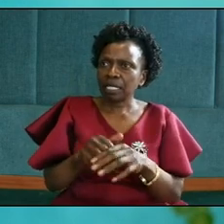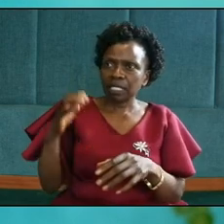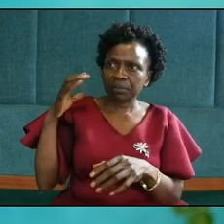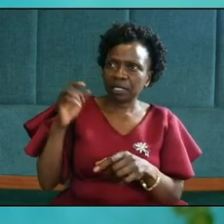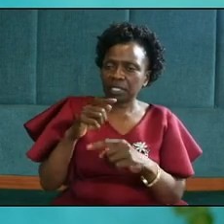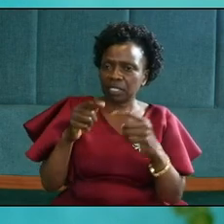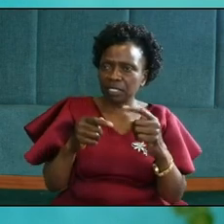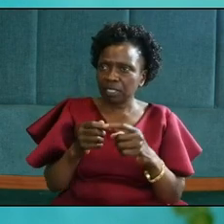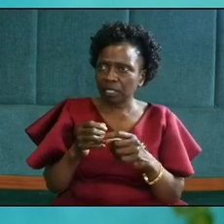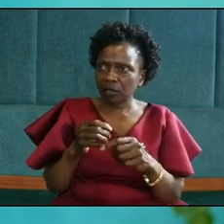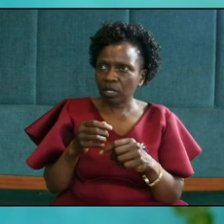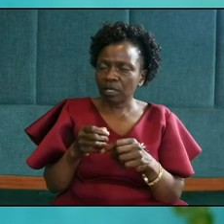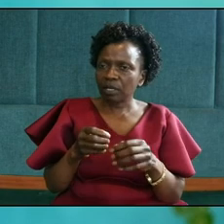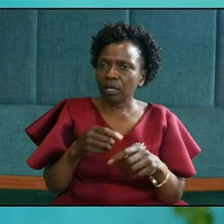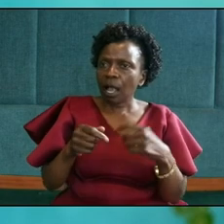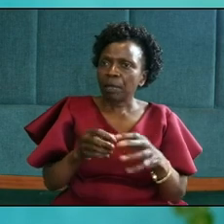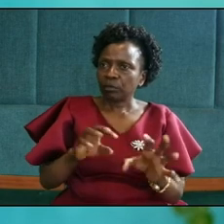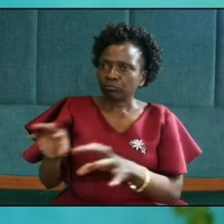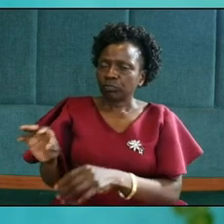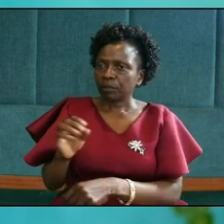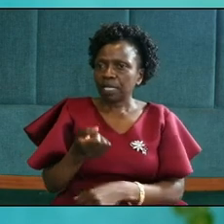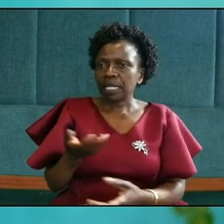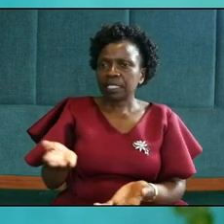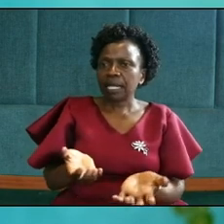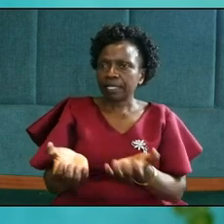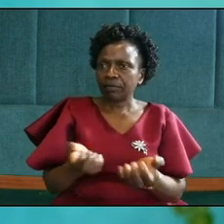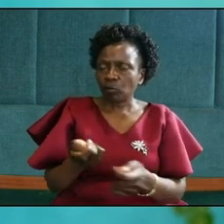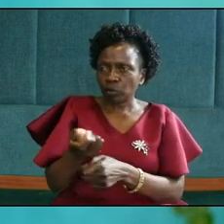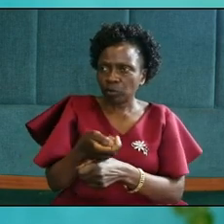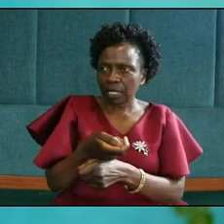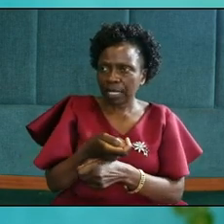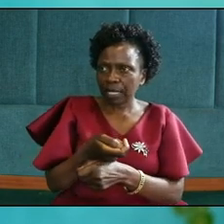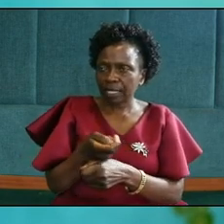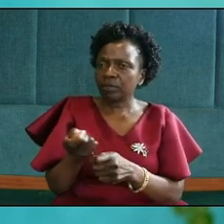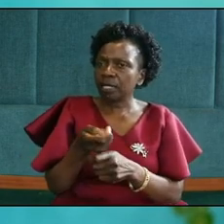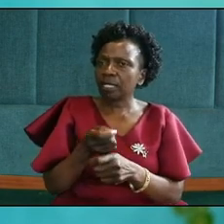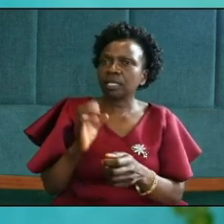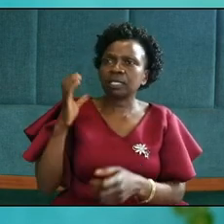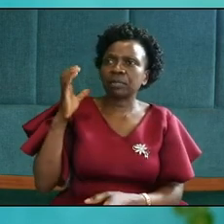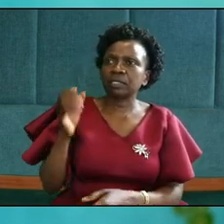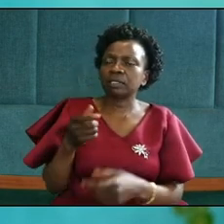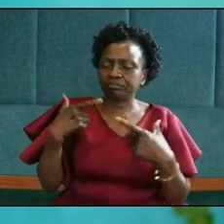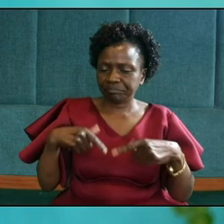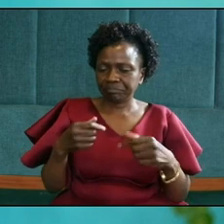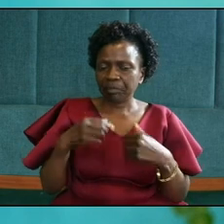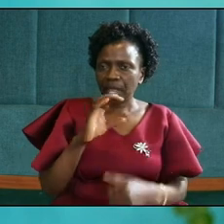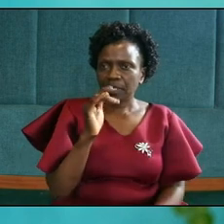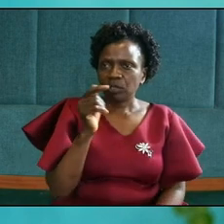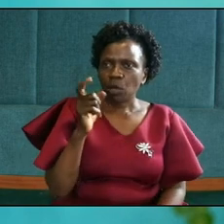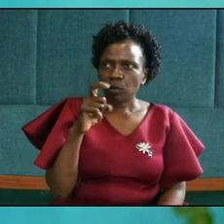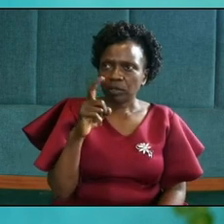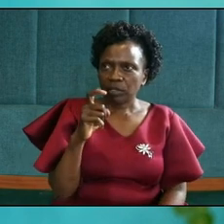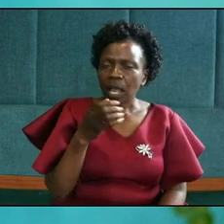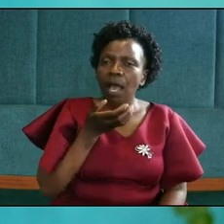just pick and put them there? There is need for training, my dear friends. Let me ask you a few questions and